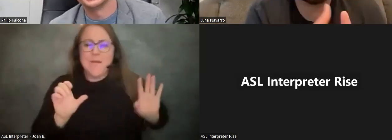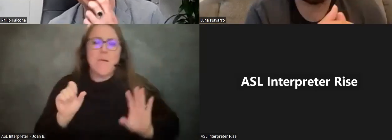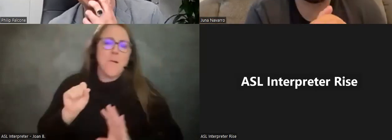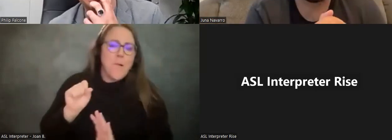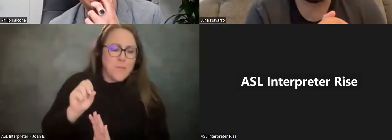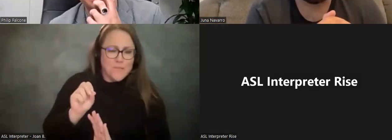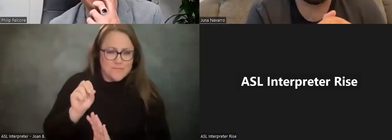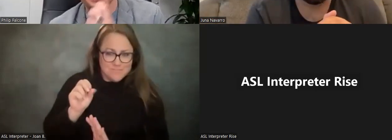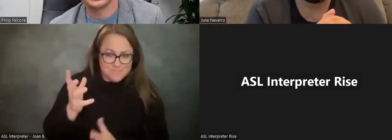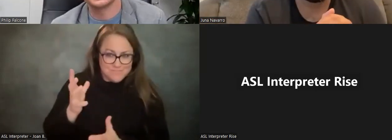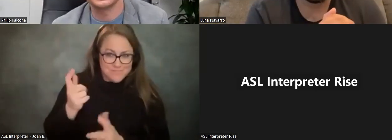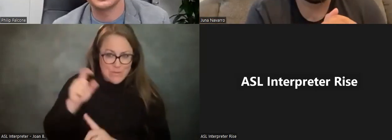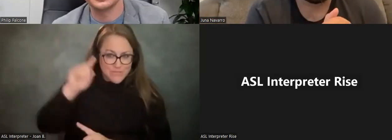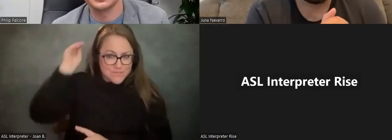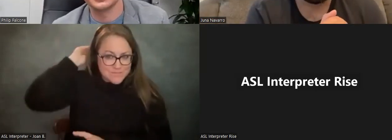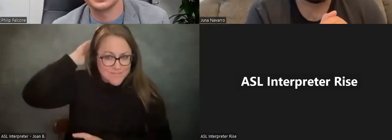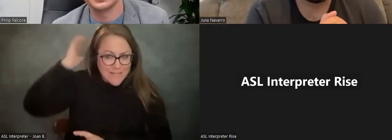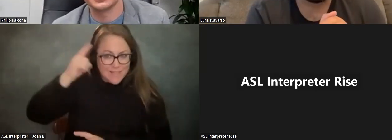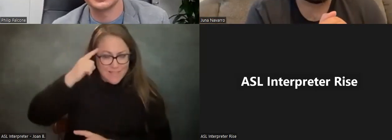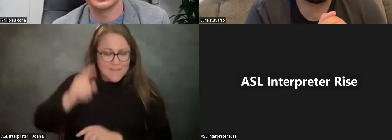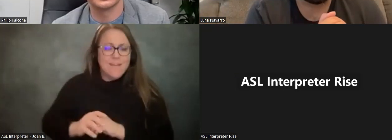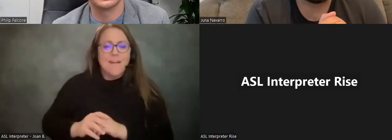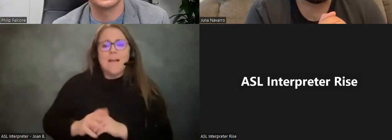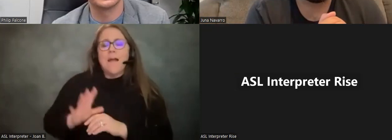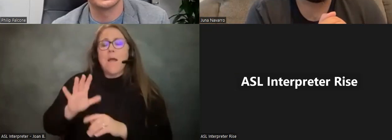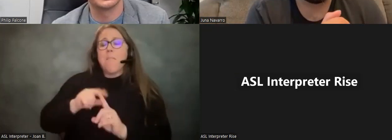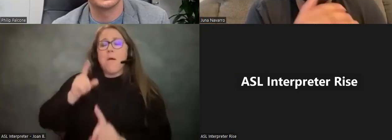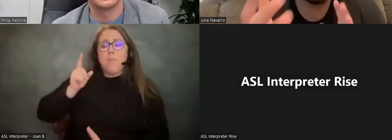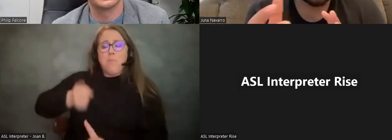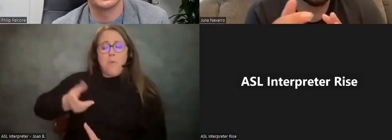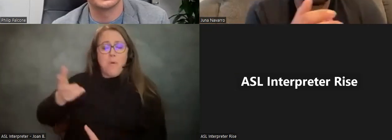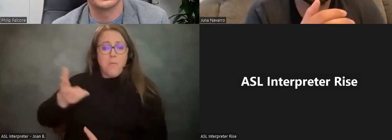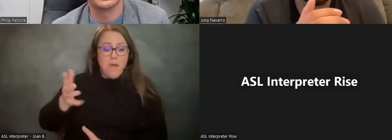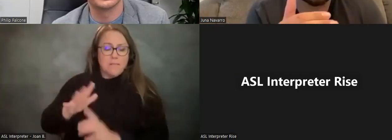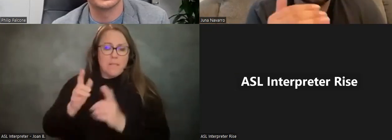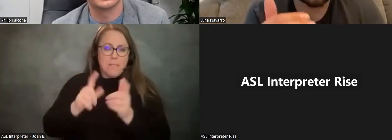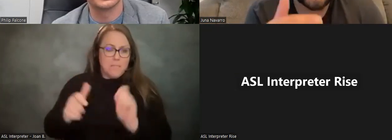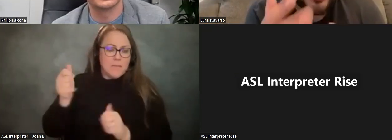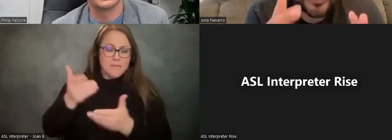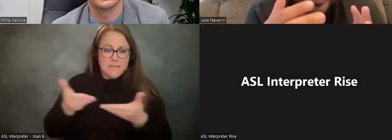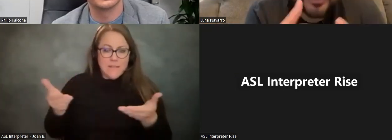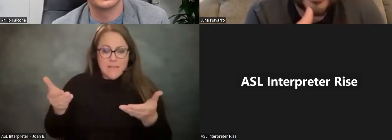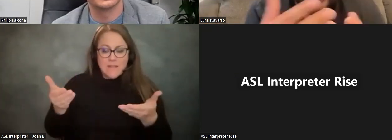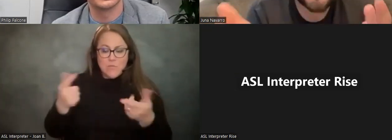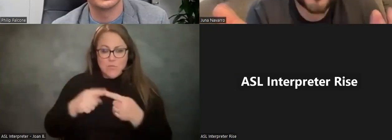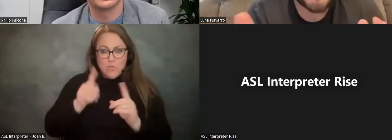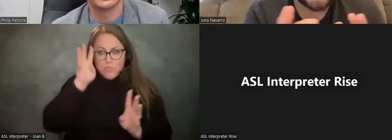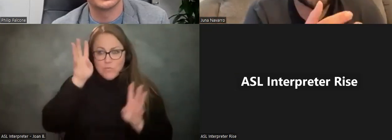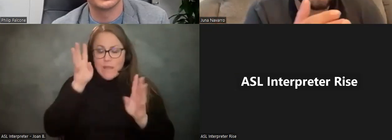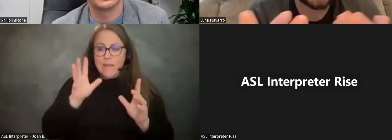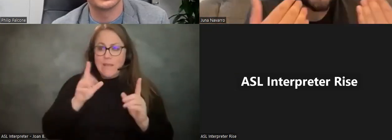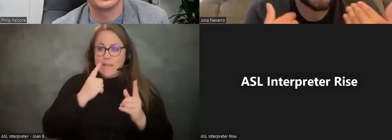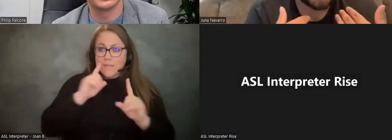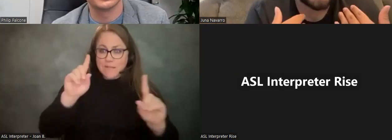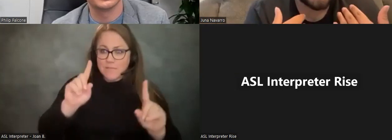just like that. It's like at the end of the day, I think the biggest tool to creating a successful project